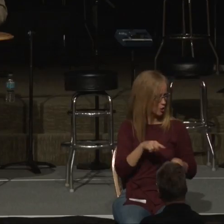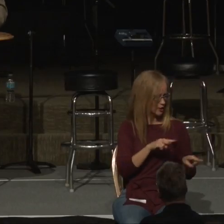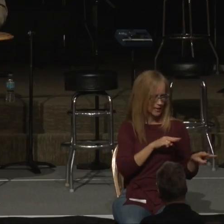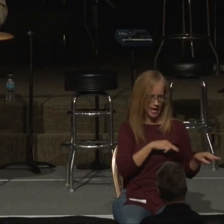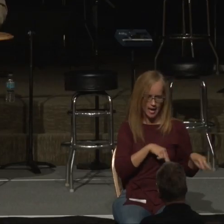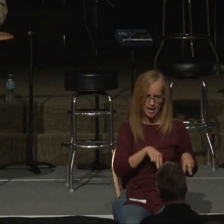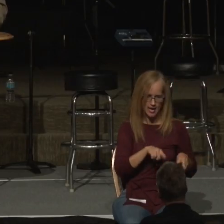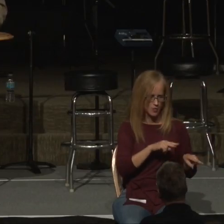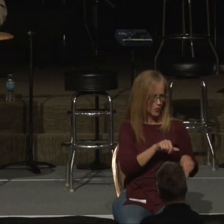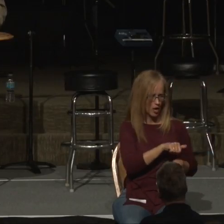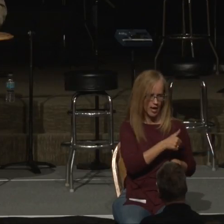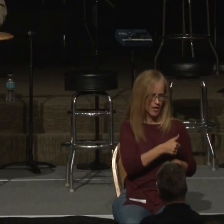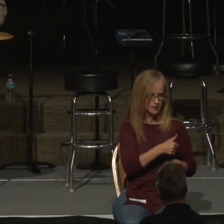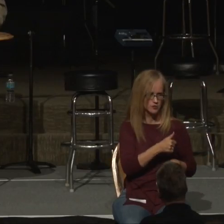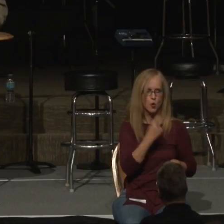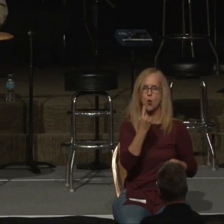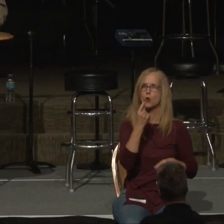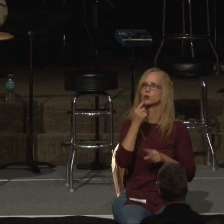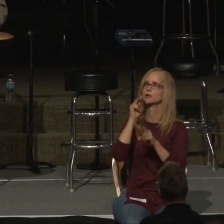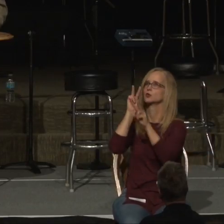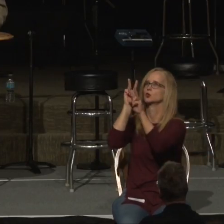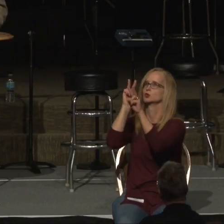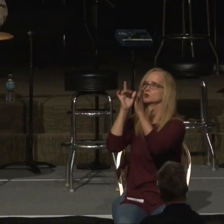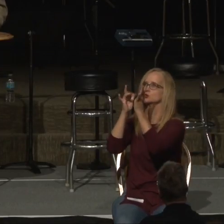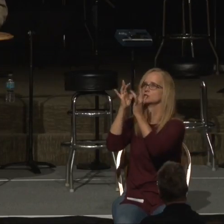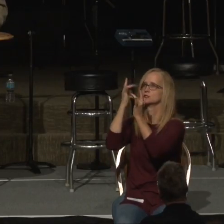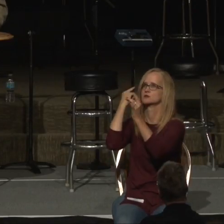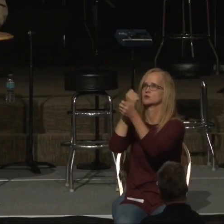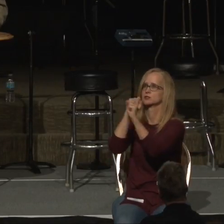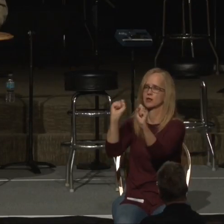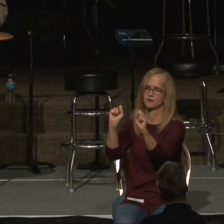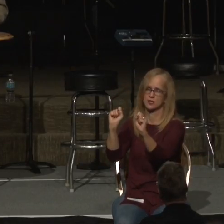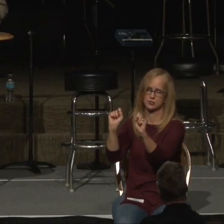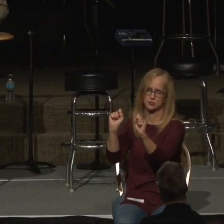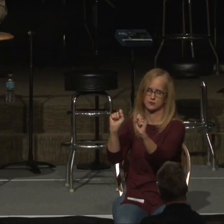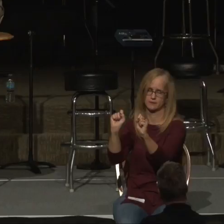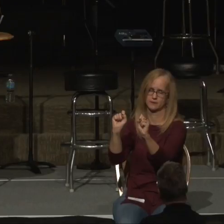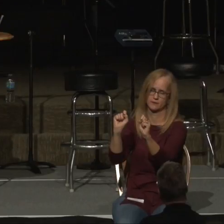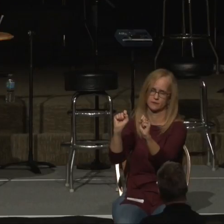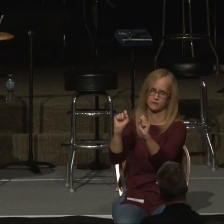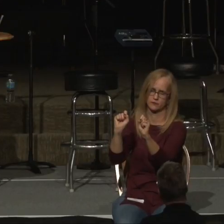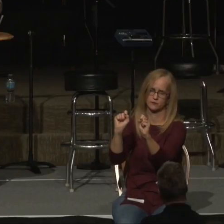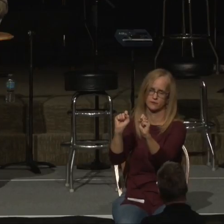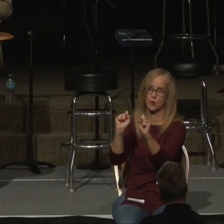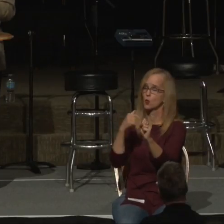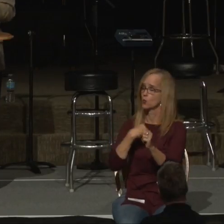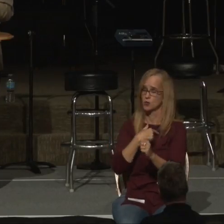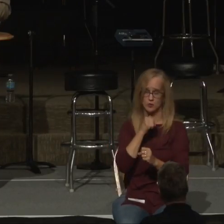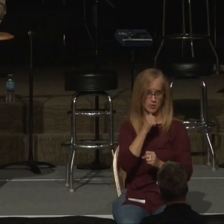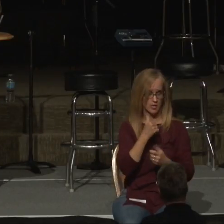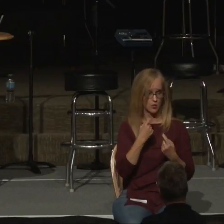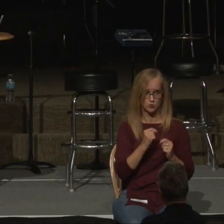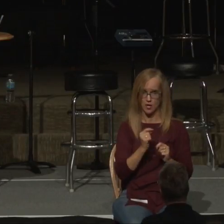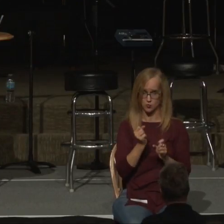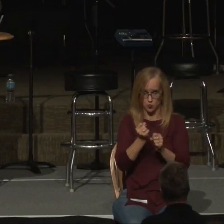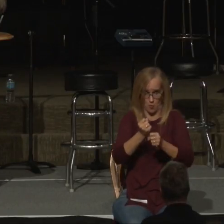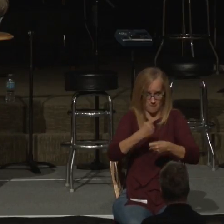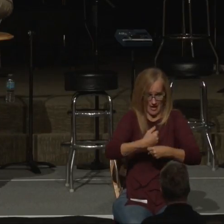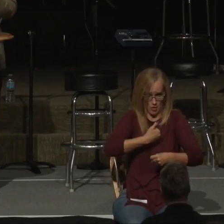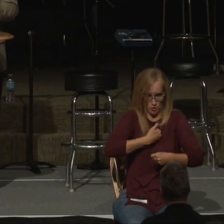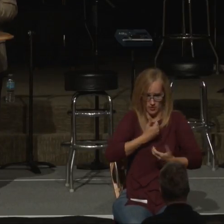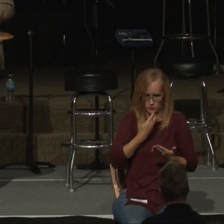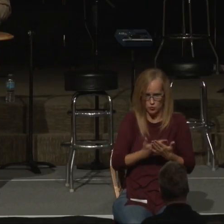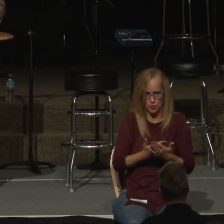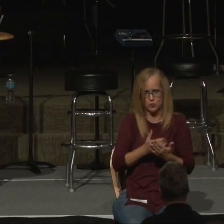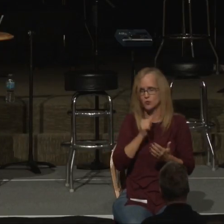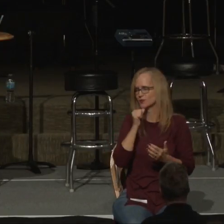else than to Jesus for salvation. In other words, we will not try to make ourselves good. We will